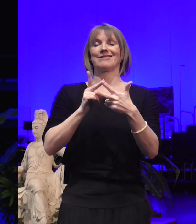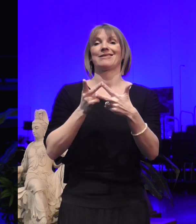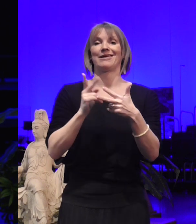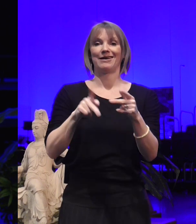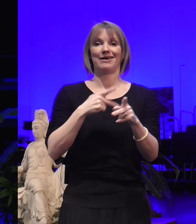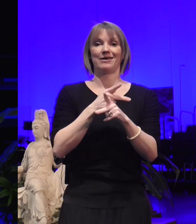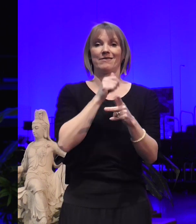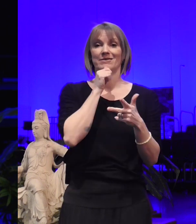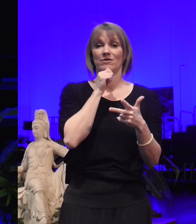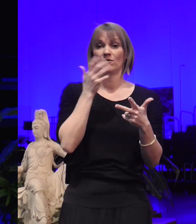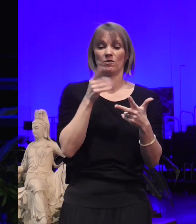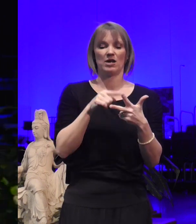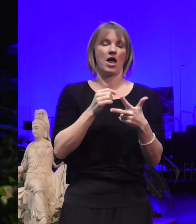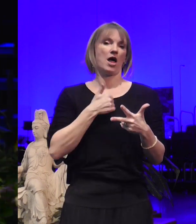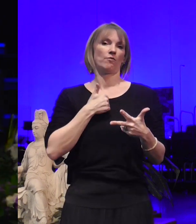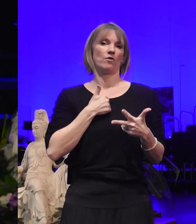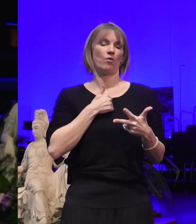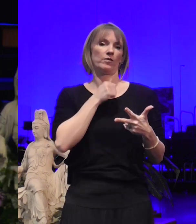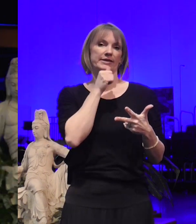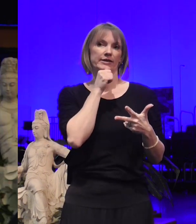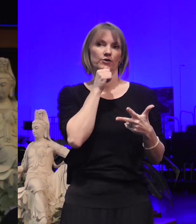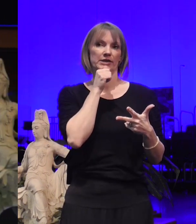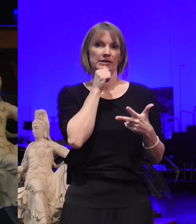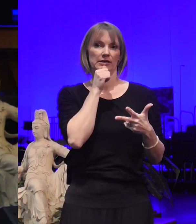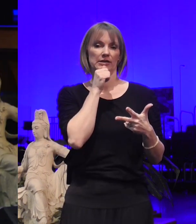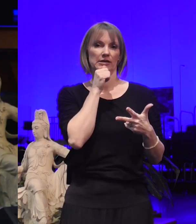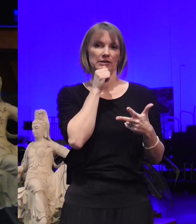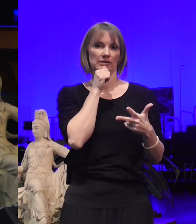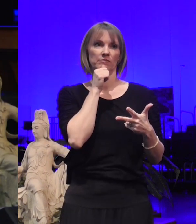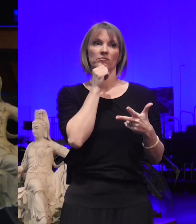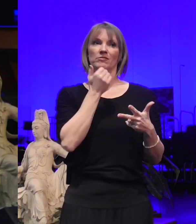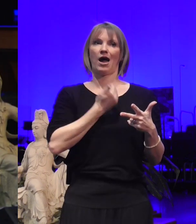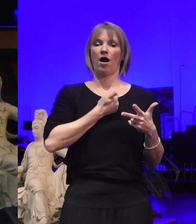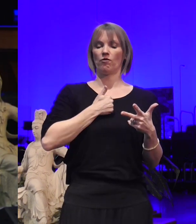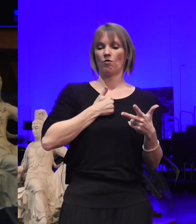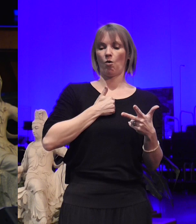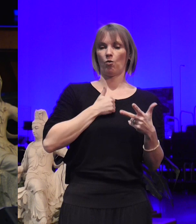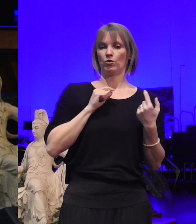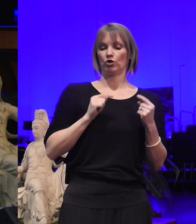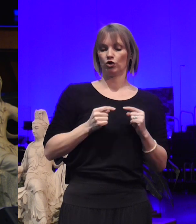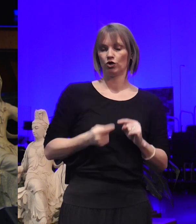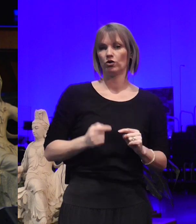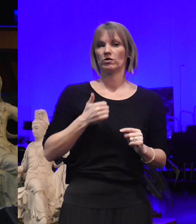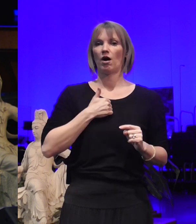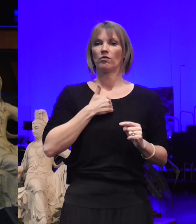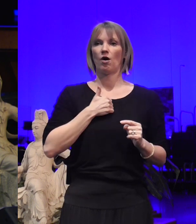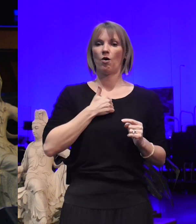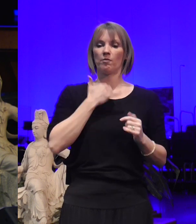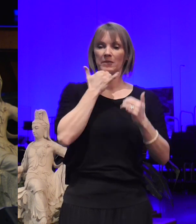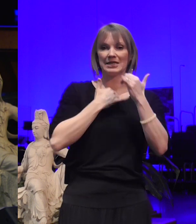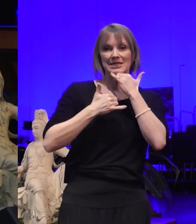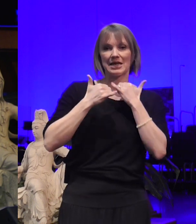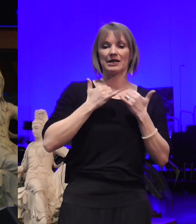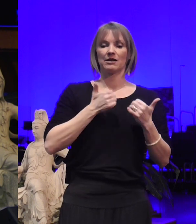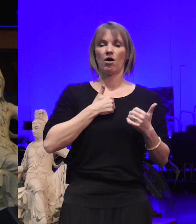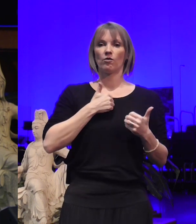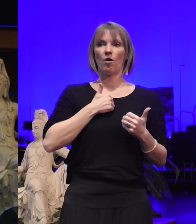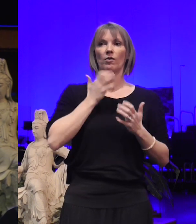of secrets are our own secrets. They're our own hurts, mistakes,